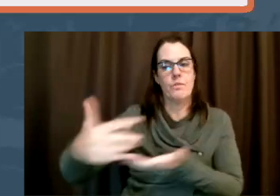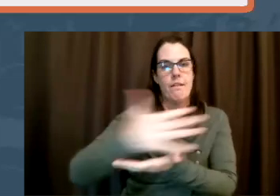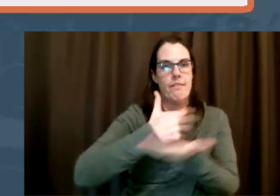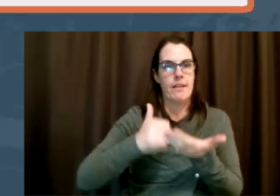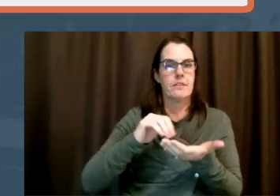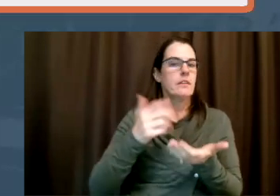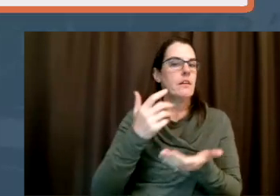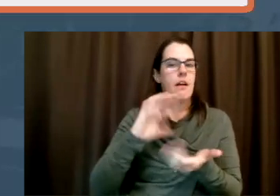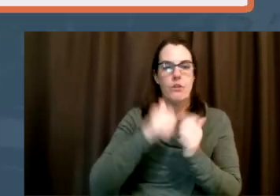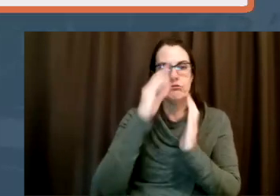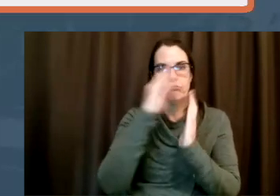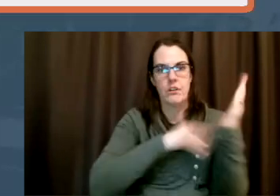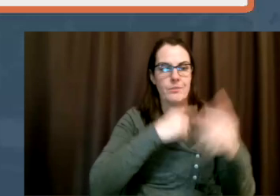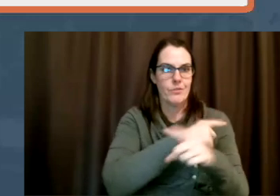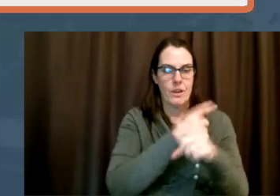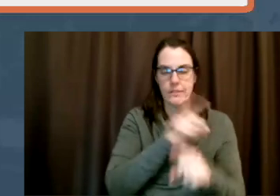everything properly.